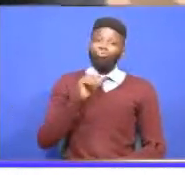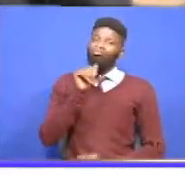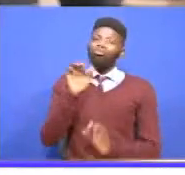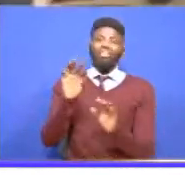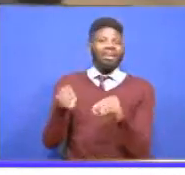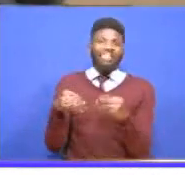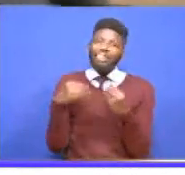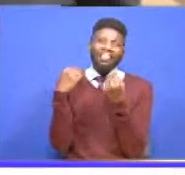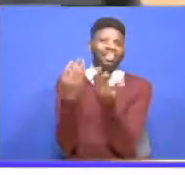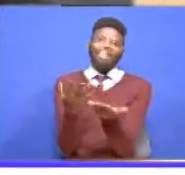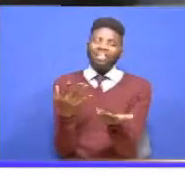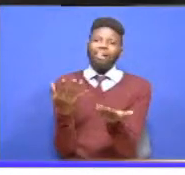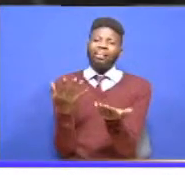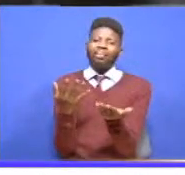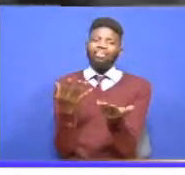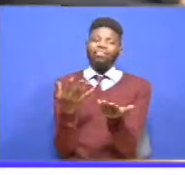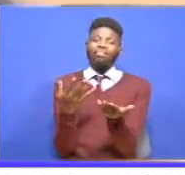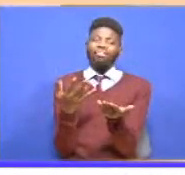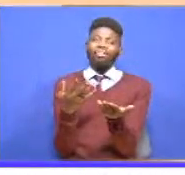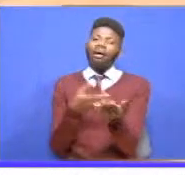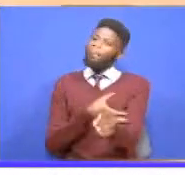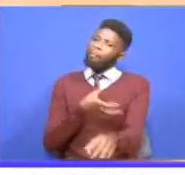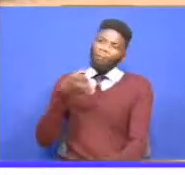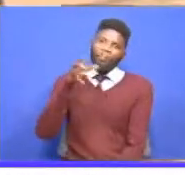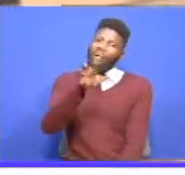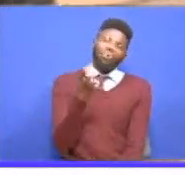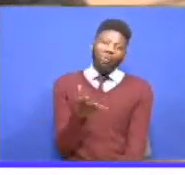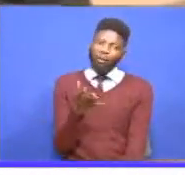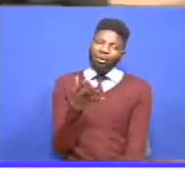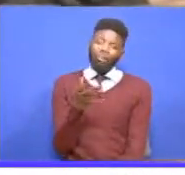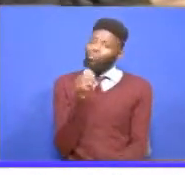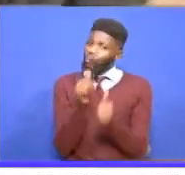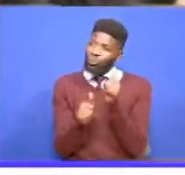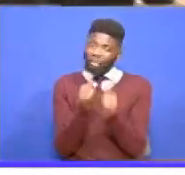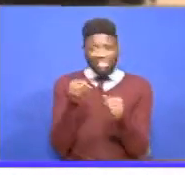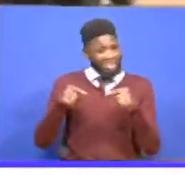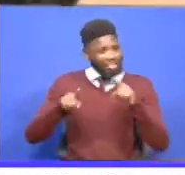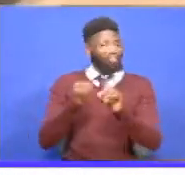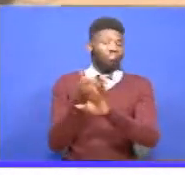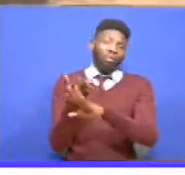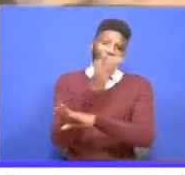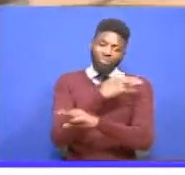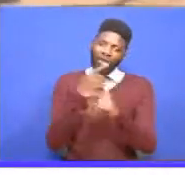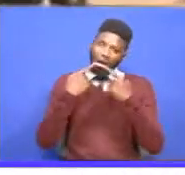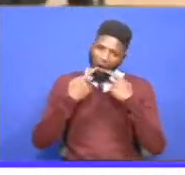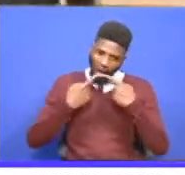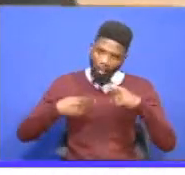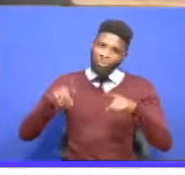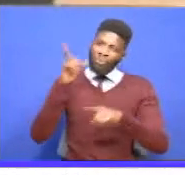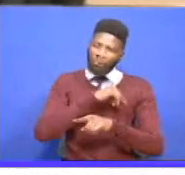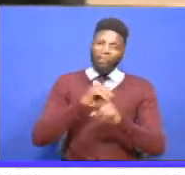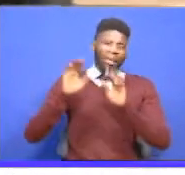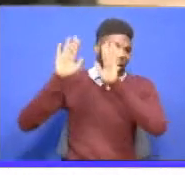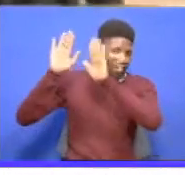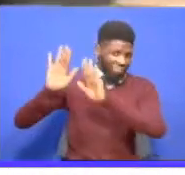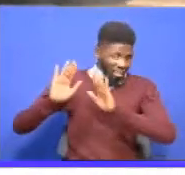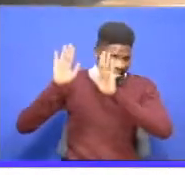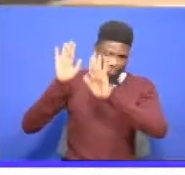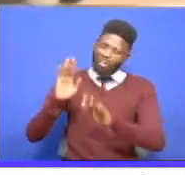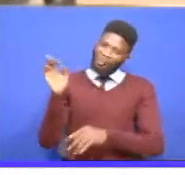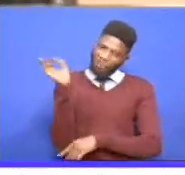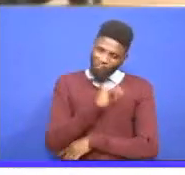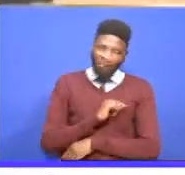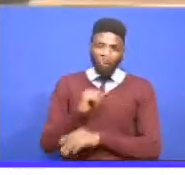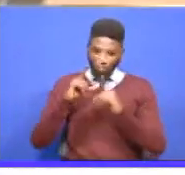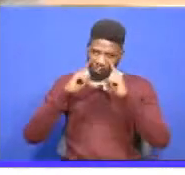the empowerment factor, which she said and which she campaigned on. It is